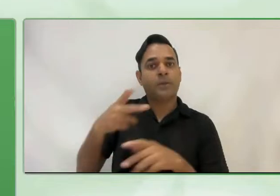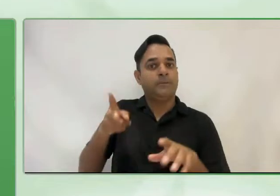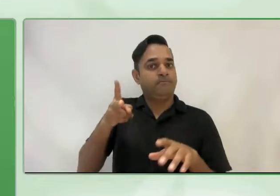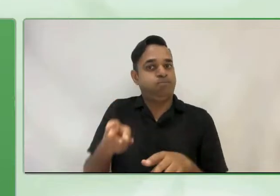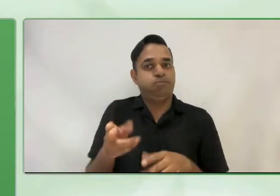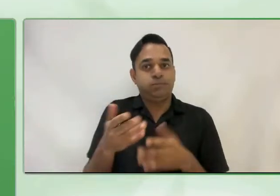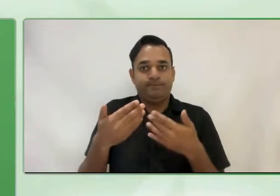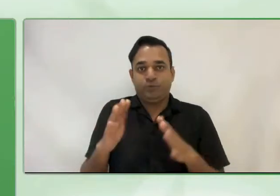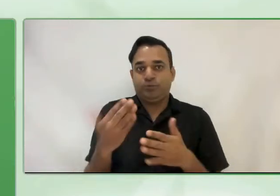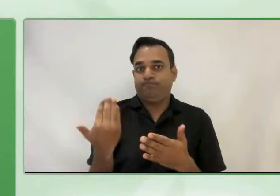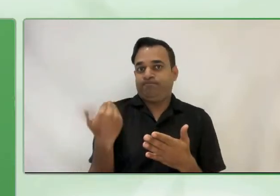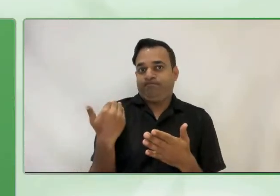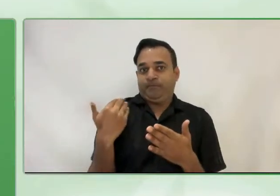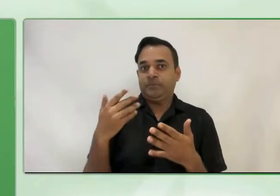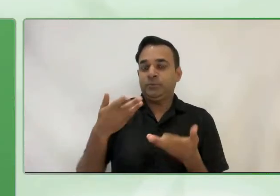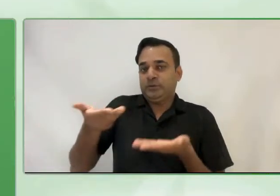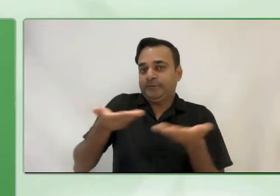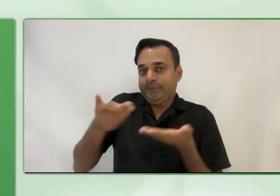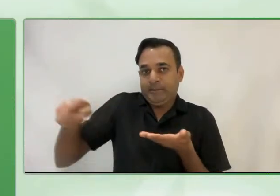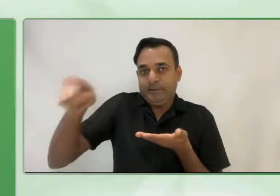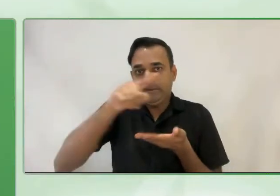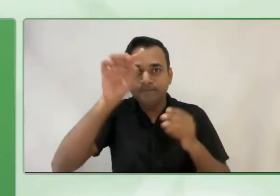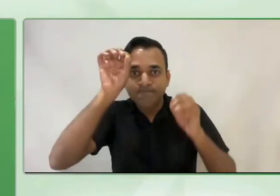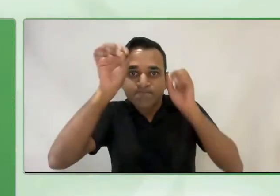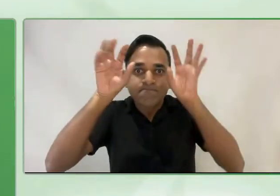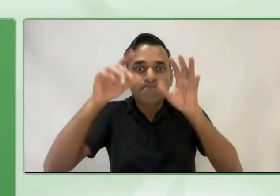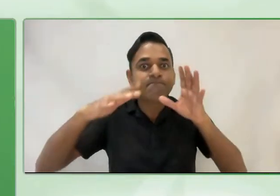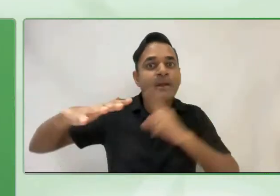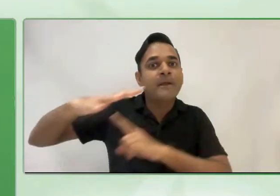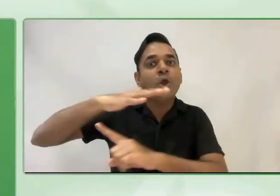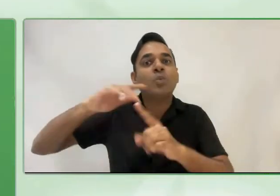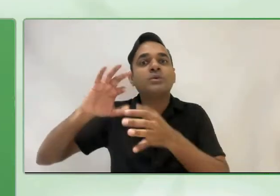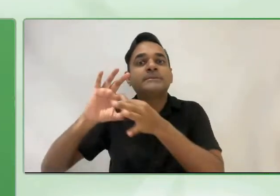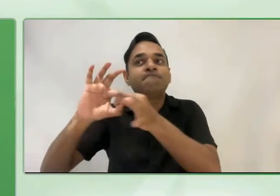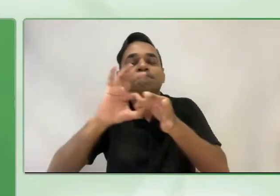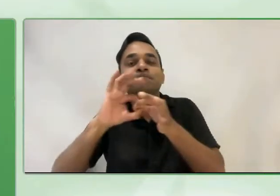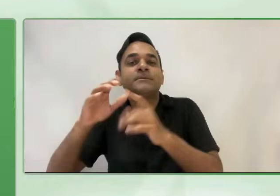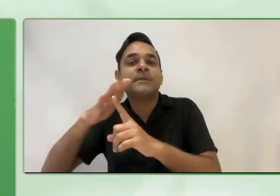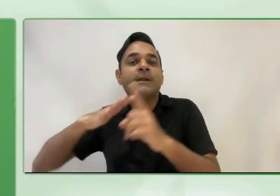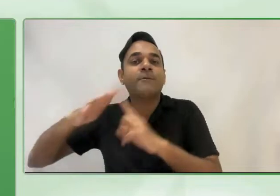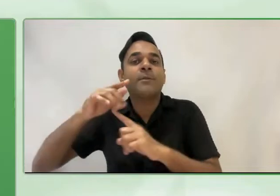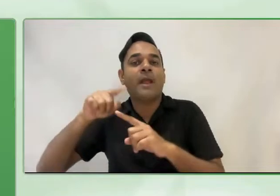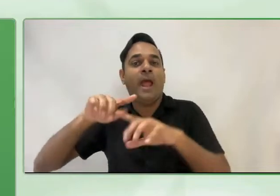ecosystem and work together internationally